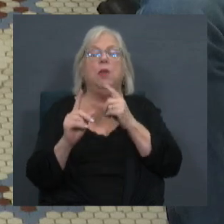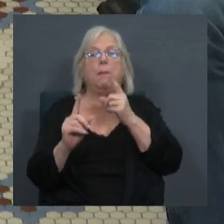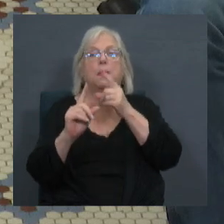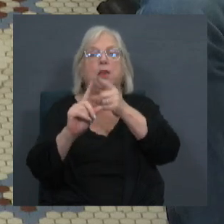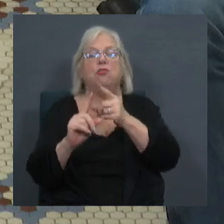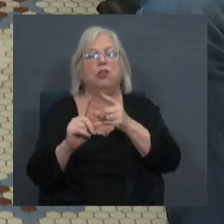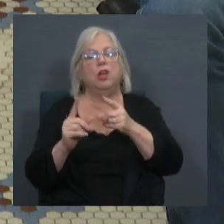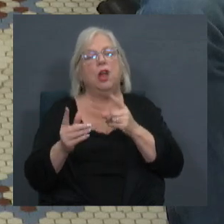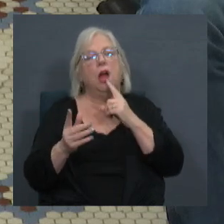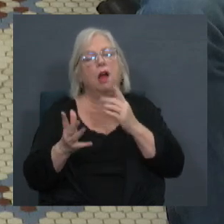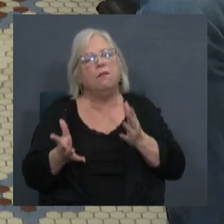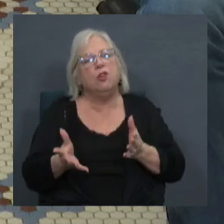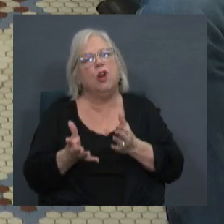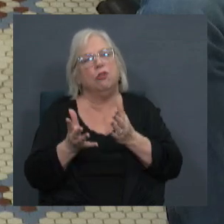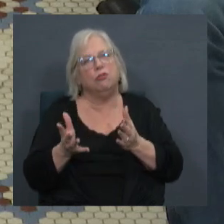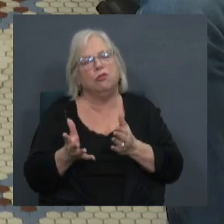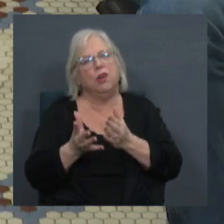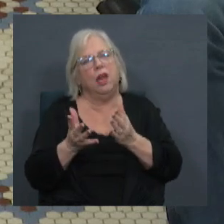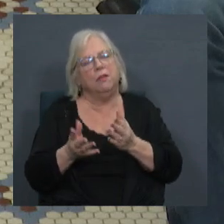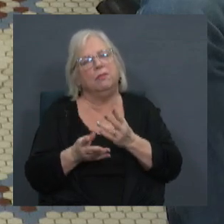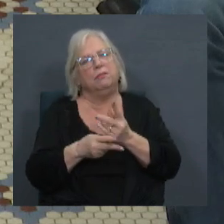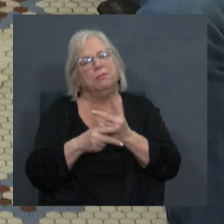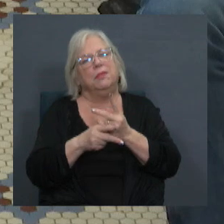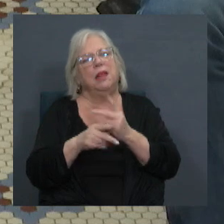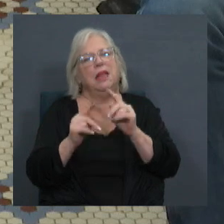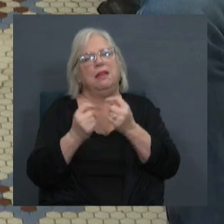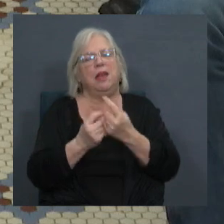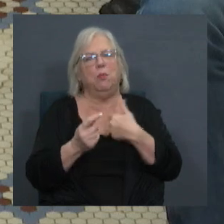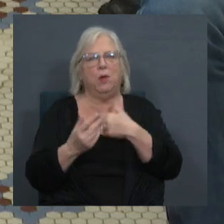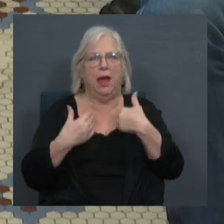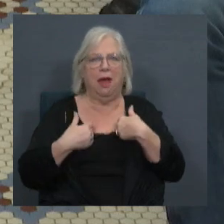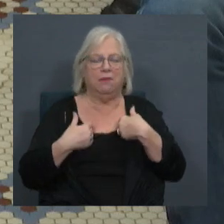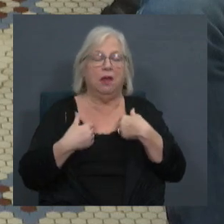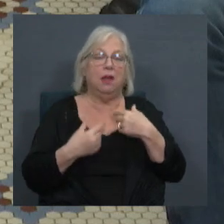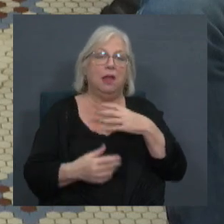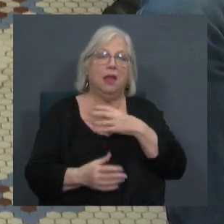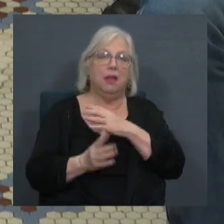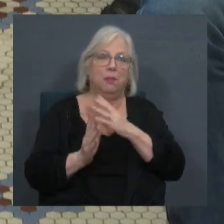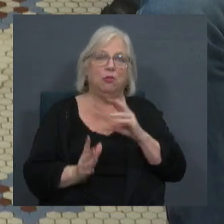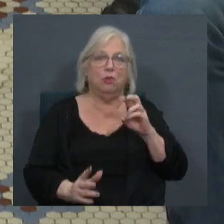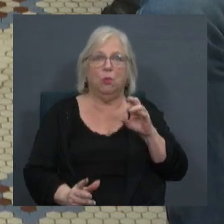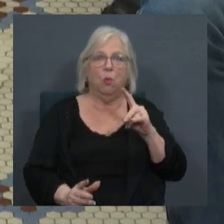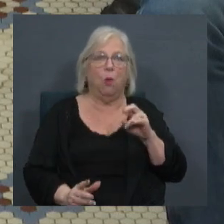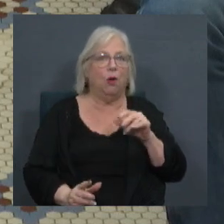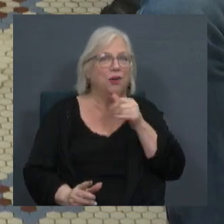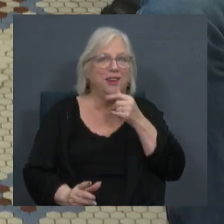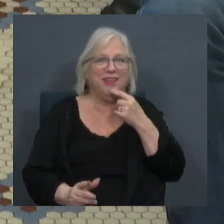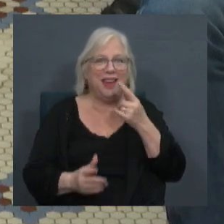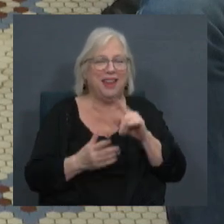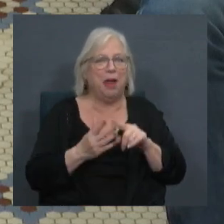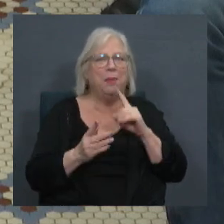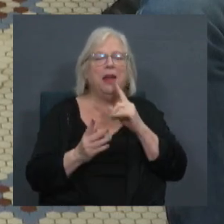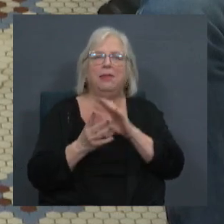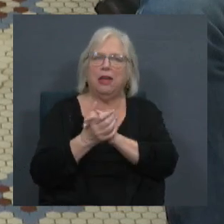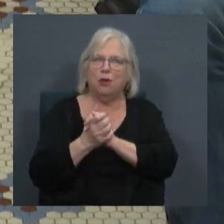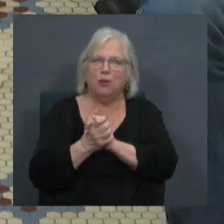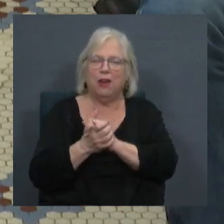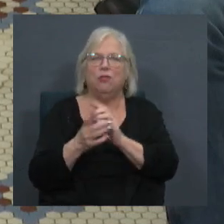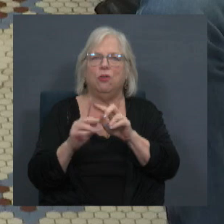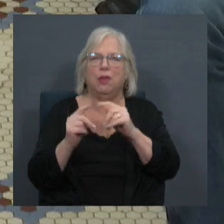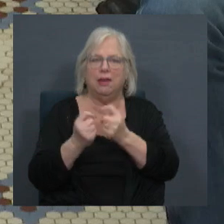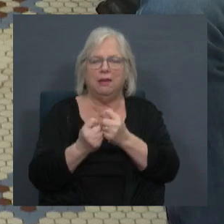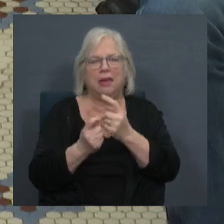and nurturing the team that we have here. Commissioner Walker didn't mention it, but I extend my congratulations to the team that held together